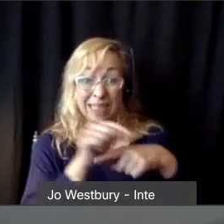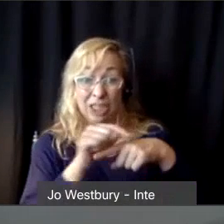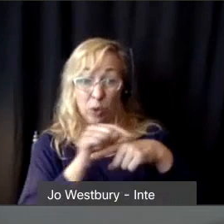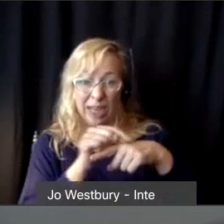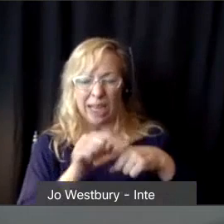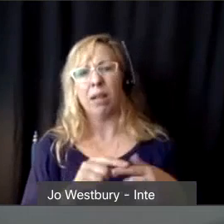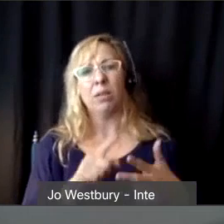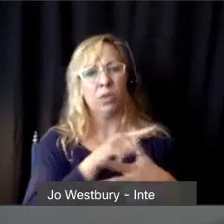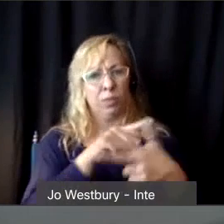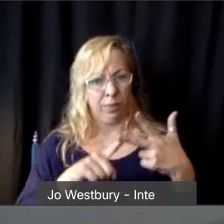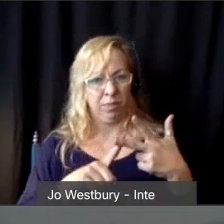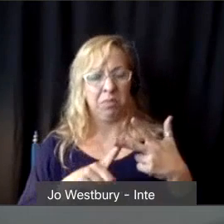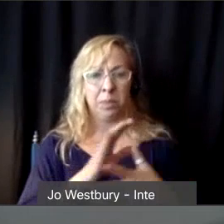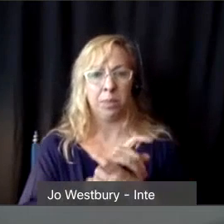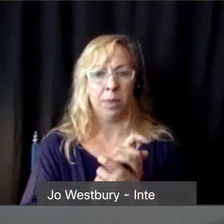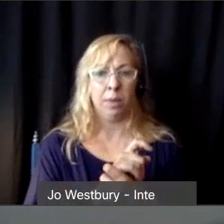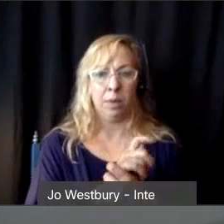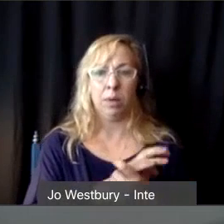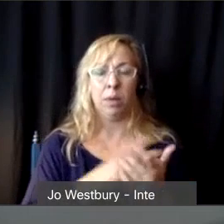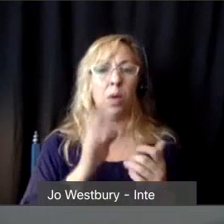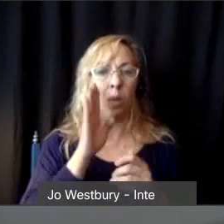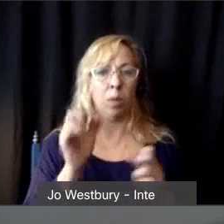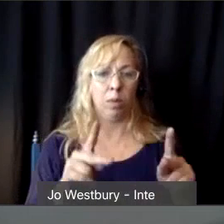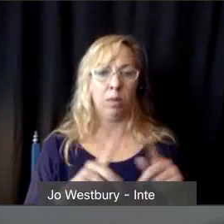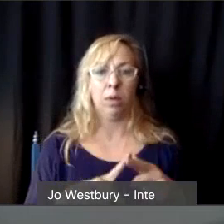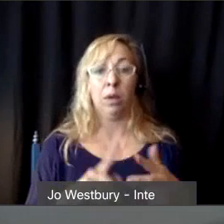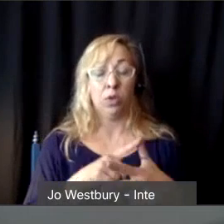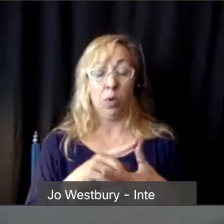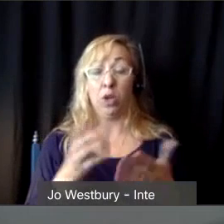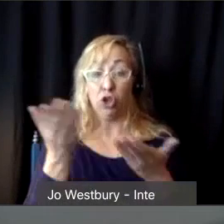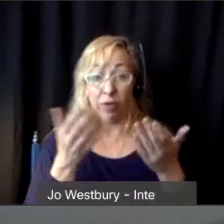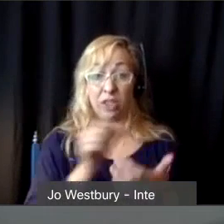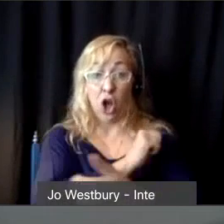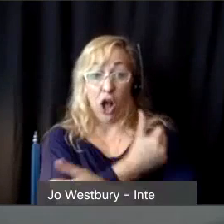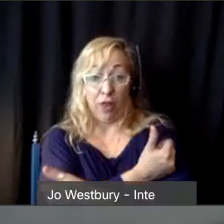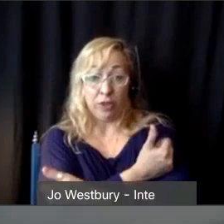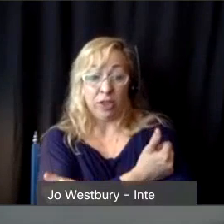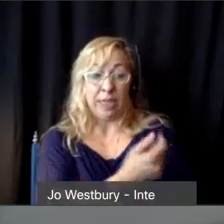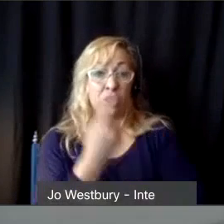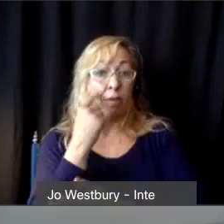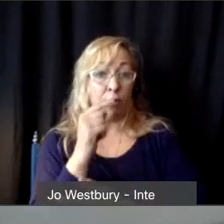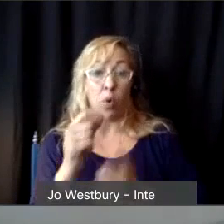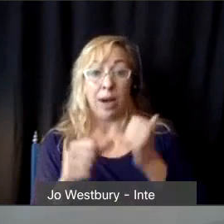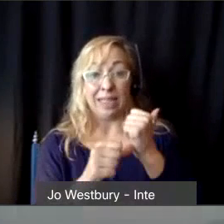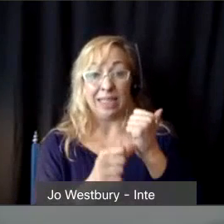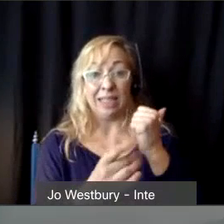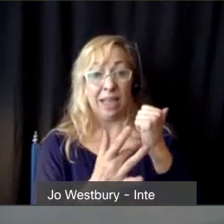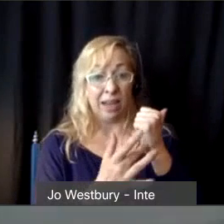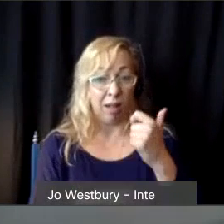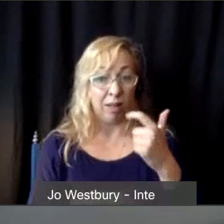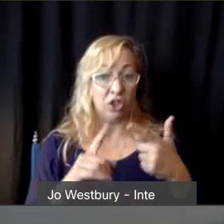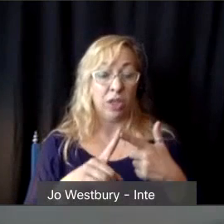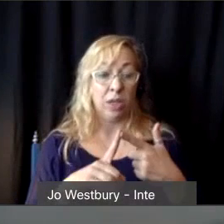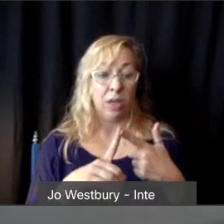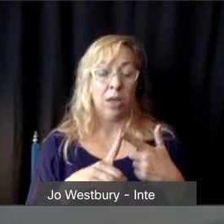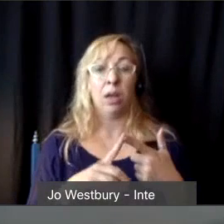are the 3 parts. And again, those are 3 separate service authorizations for assistive technology. We currently have a